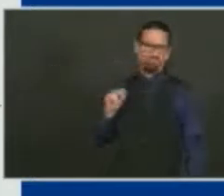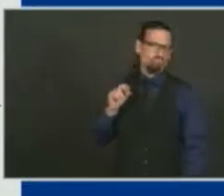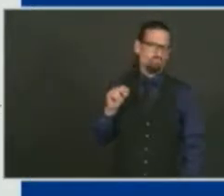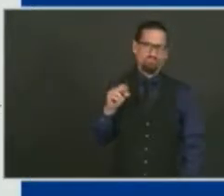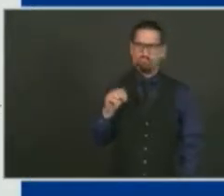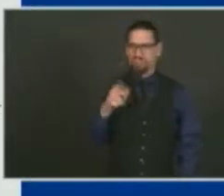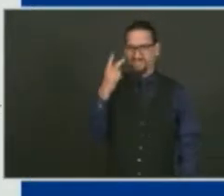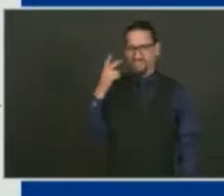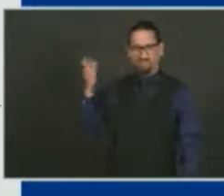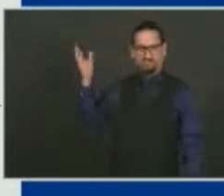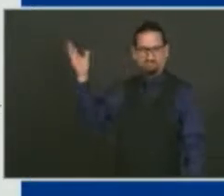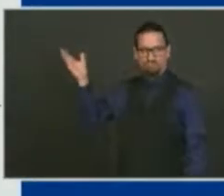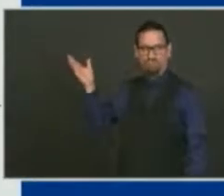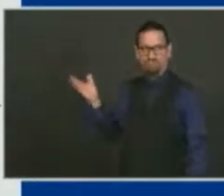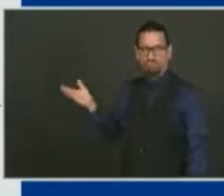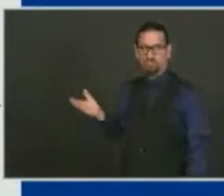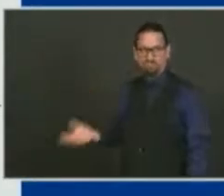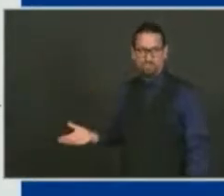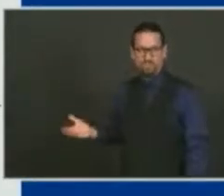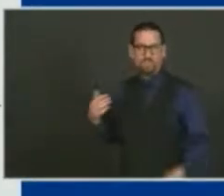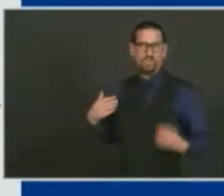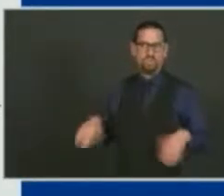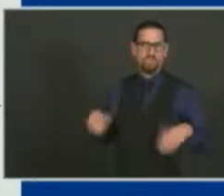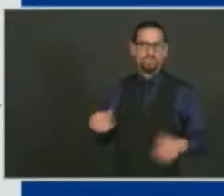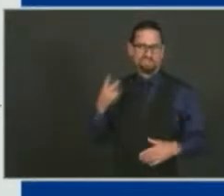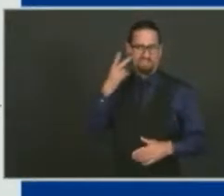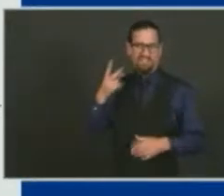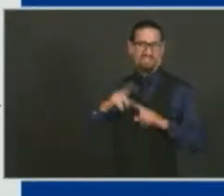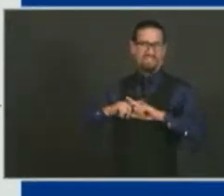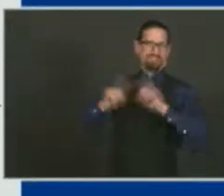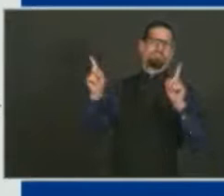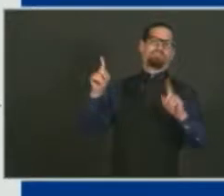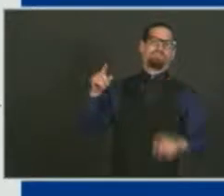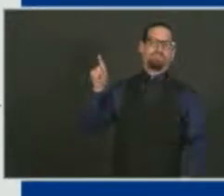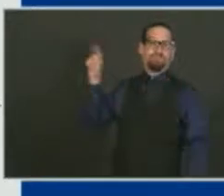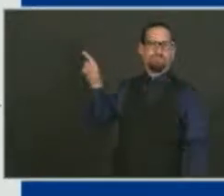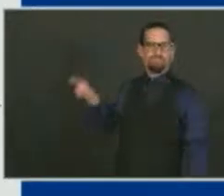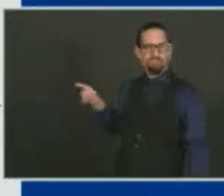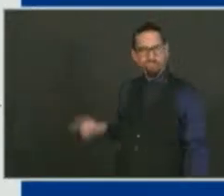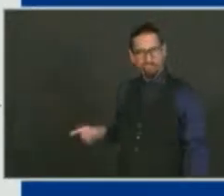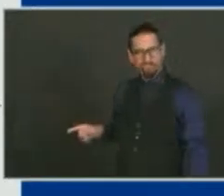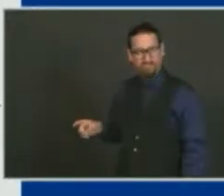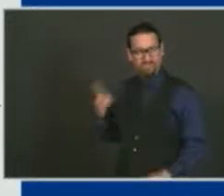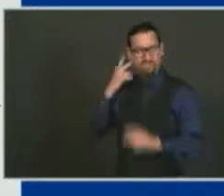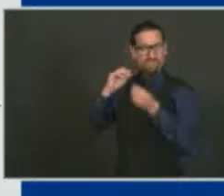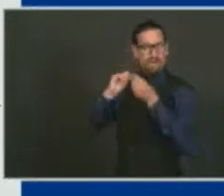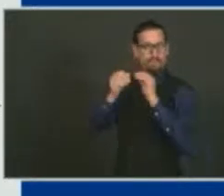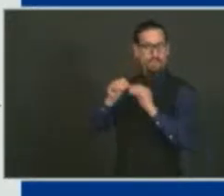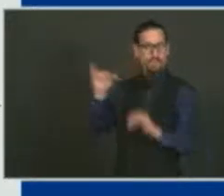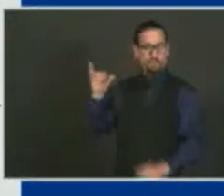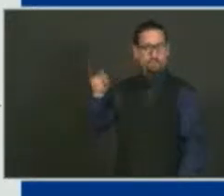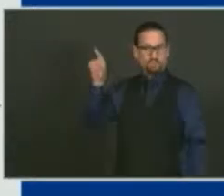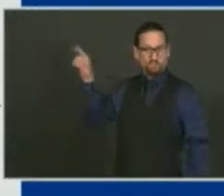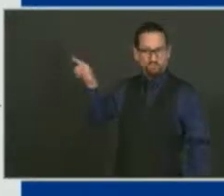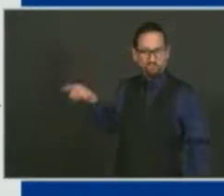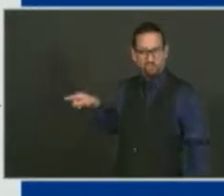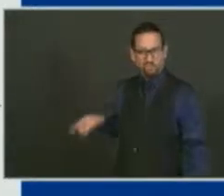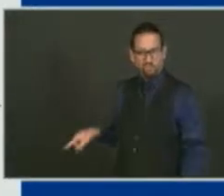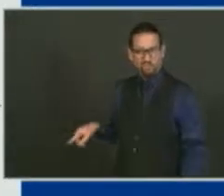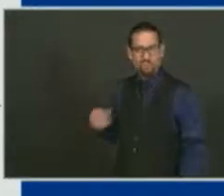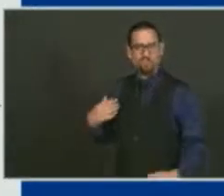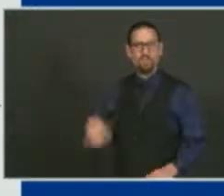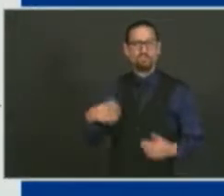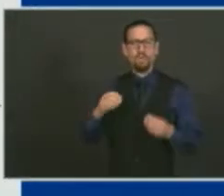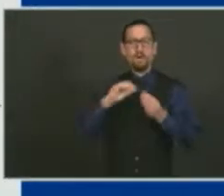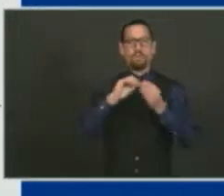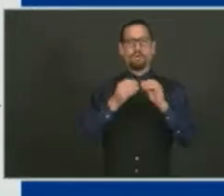screen. So as you can see from the dashboard in front of you, we are continuing to